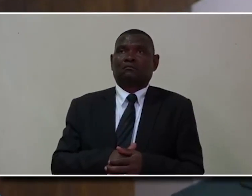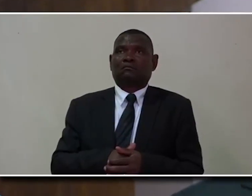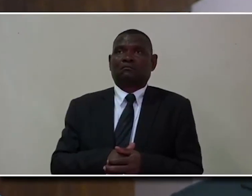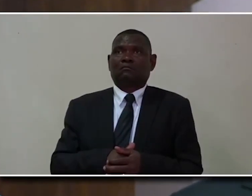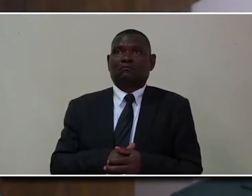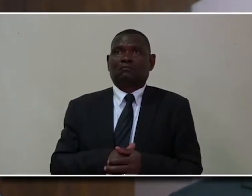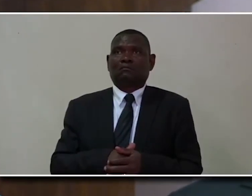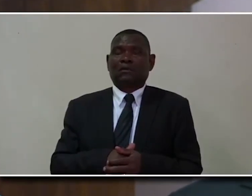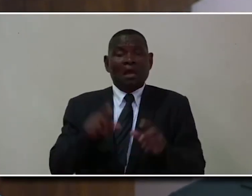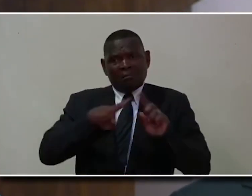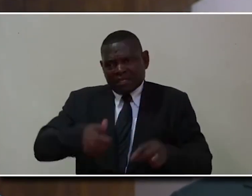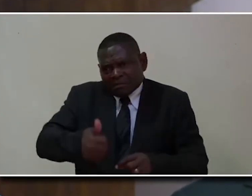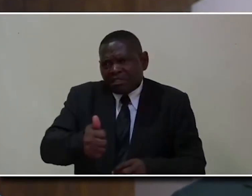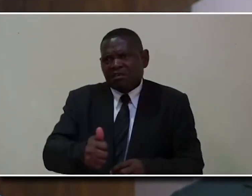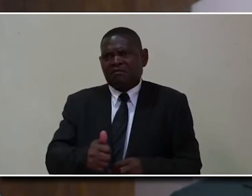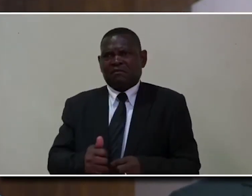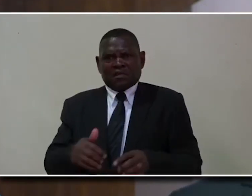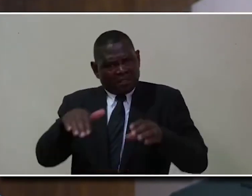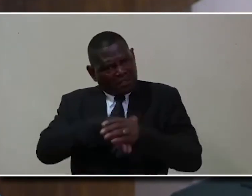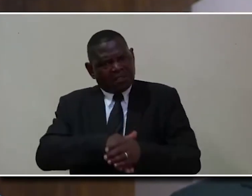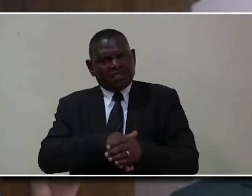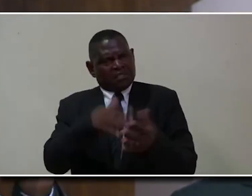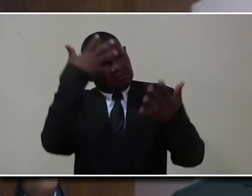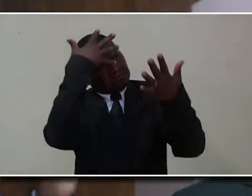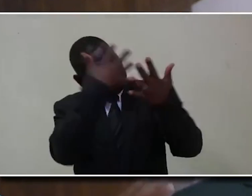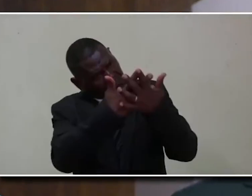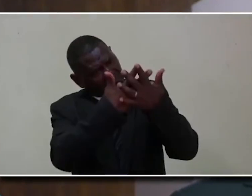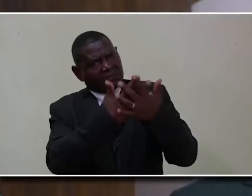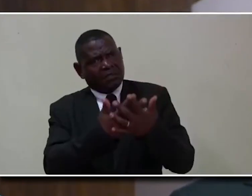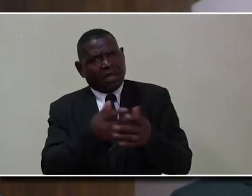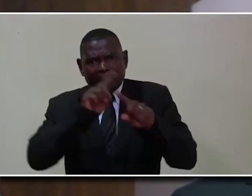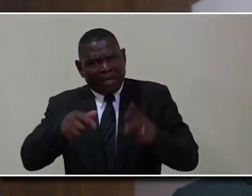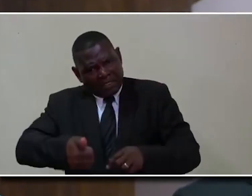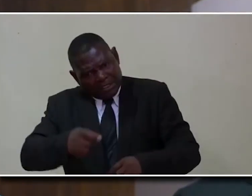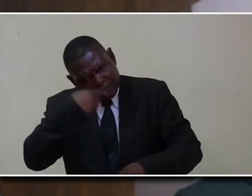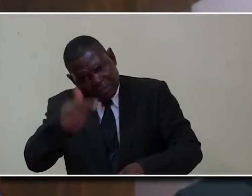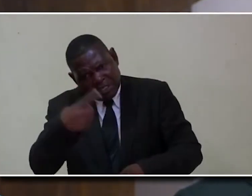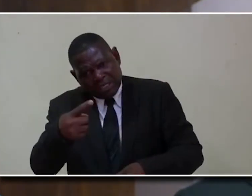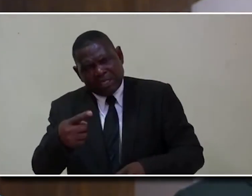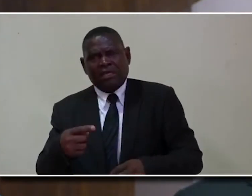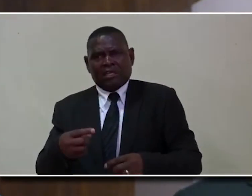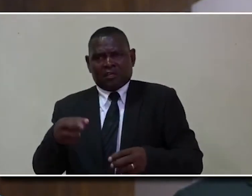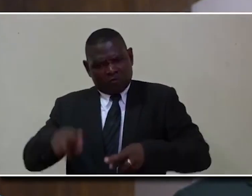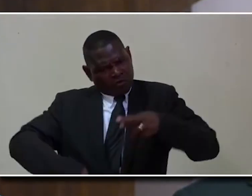But he was in prison. And yet he said, rejoice in the Lord